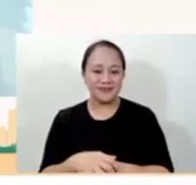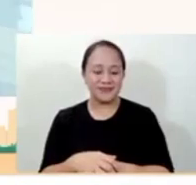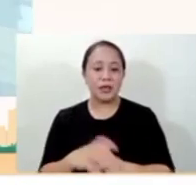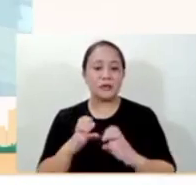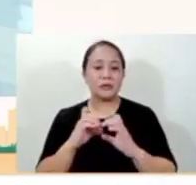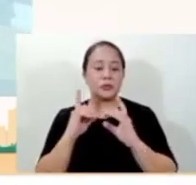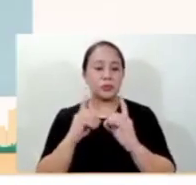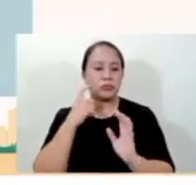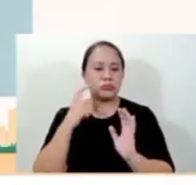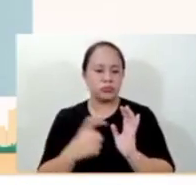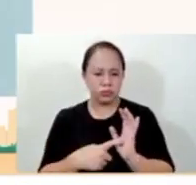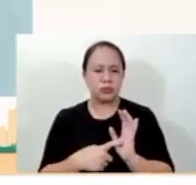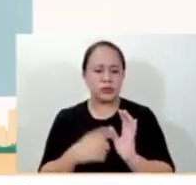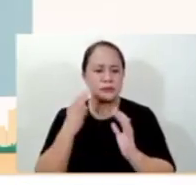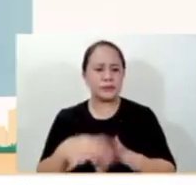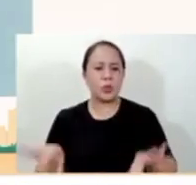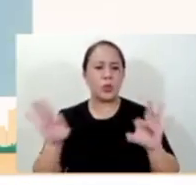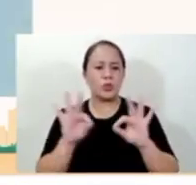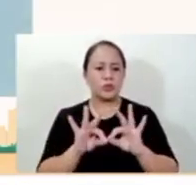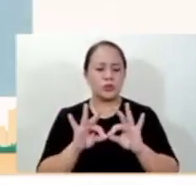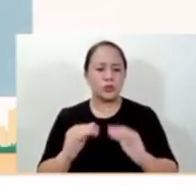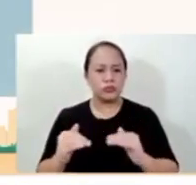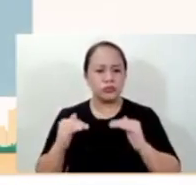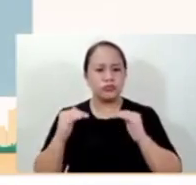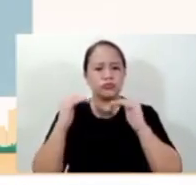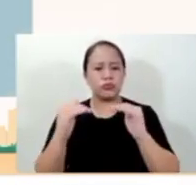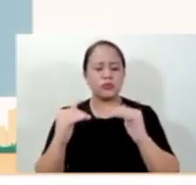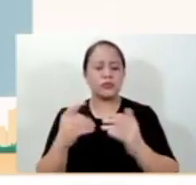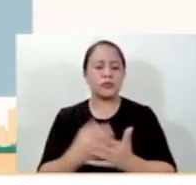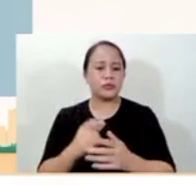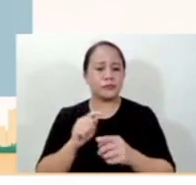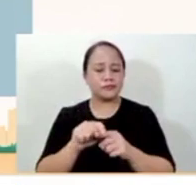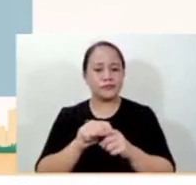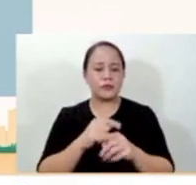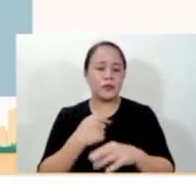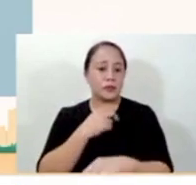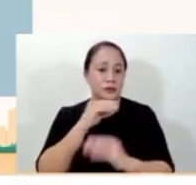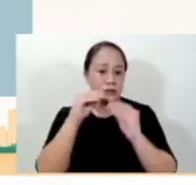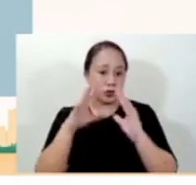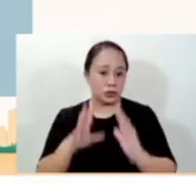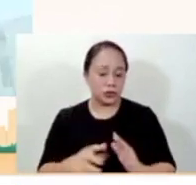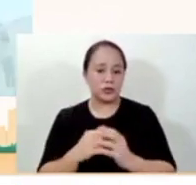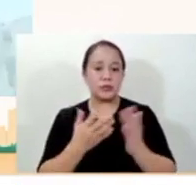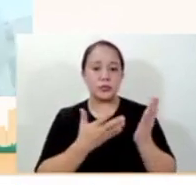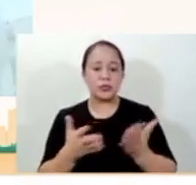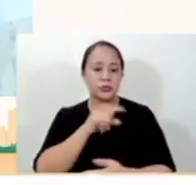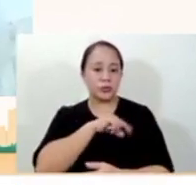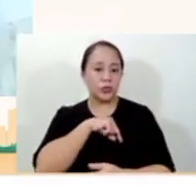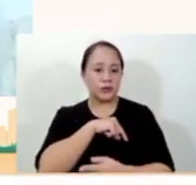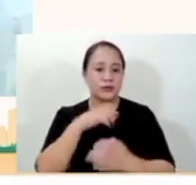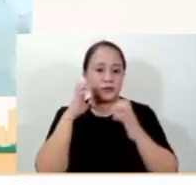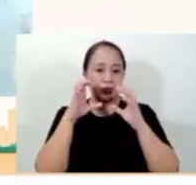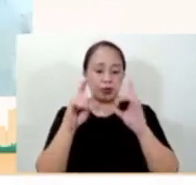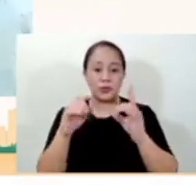The department recognizes the importance of upskilling and reskilling to equip our teachers in delivering quality education to